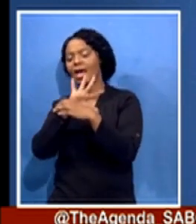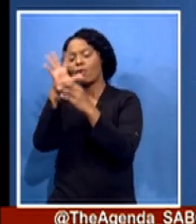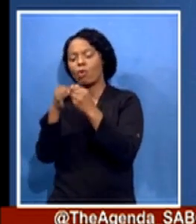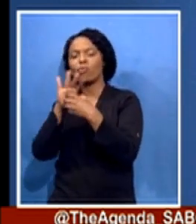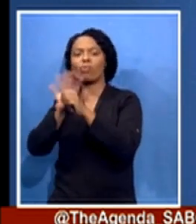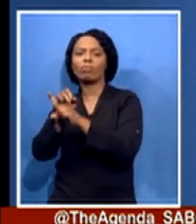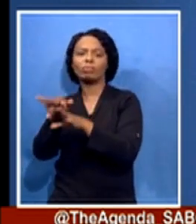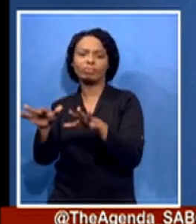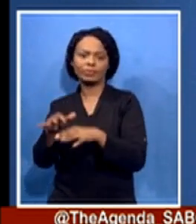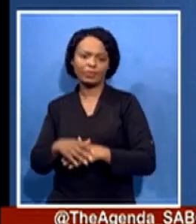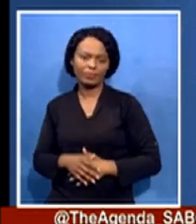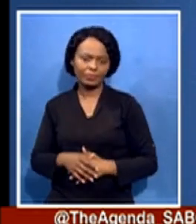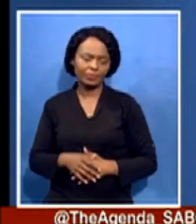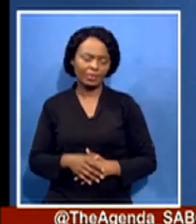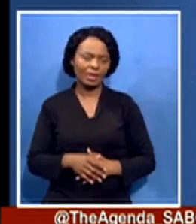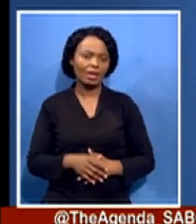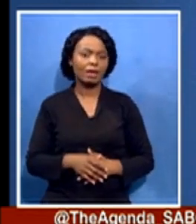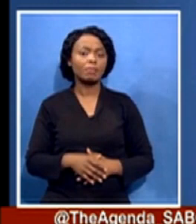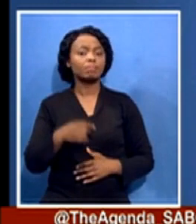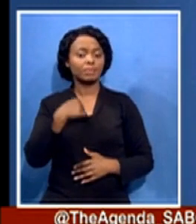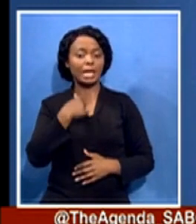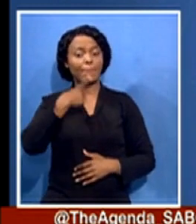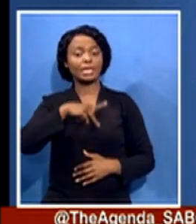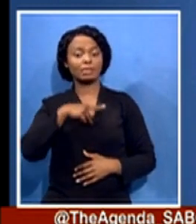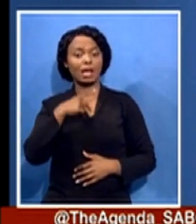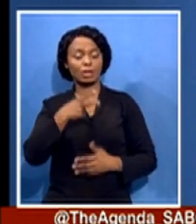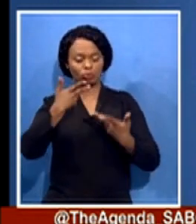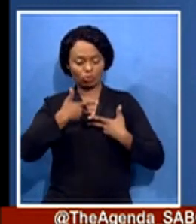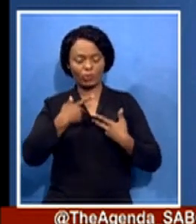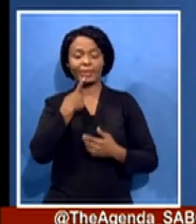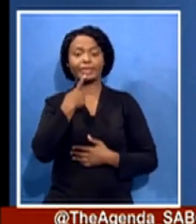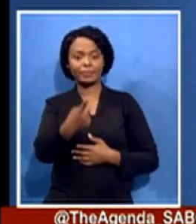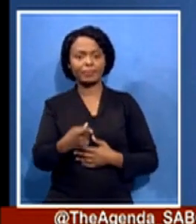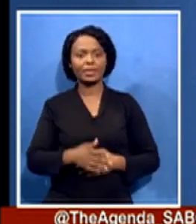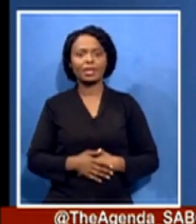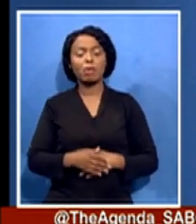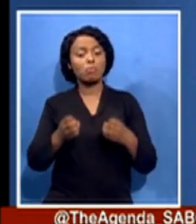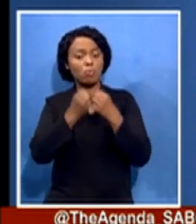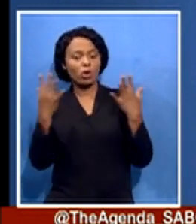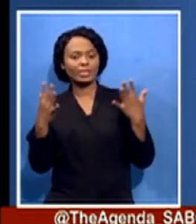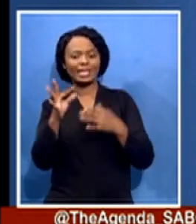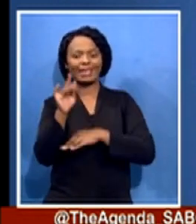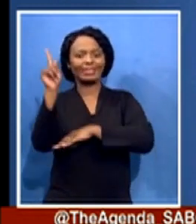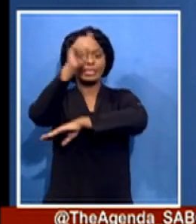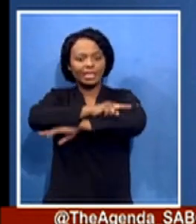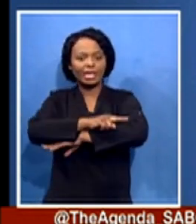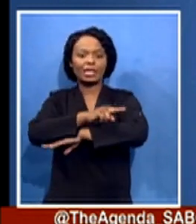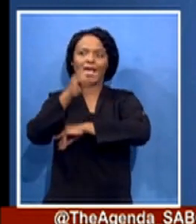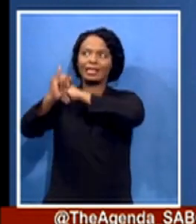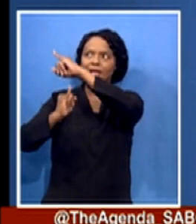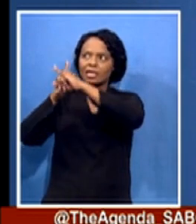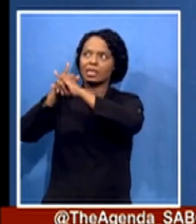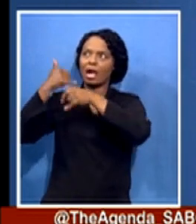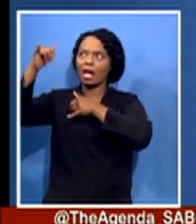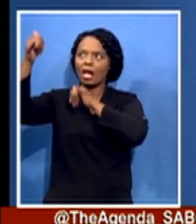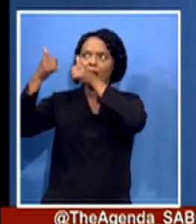if I speak personally, I will spend a large amount of every day on international phone calls with scientists, looking at the kinds of things you